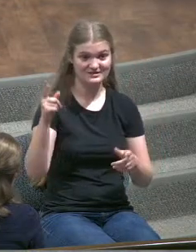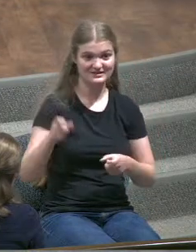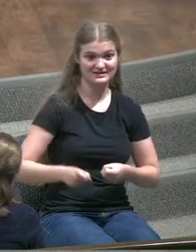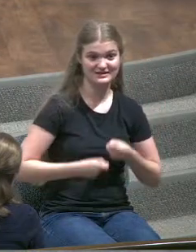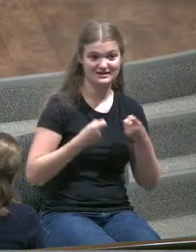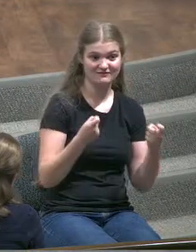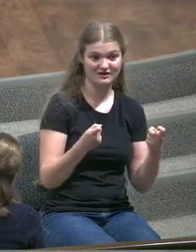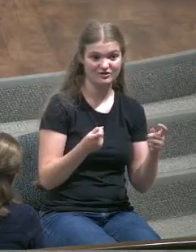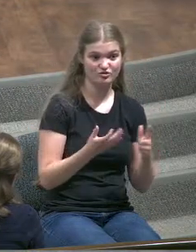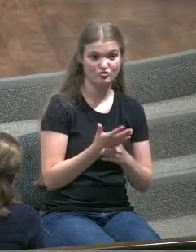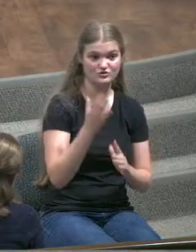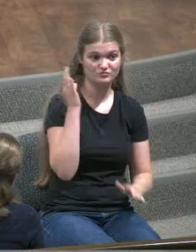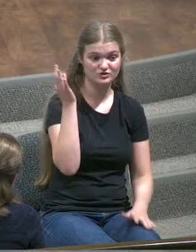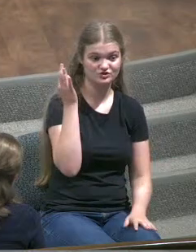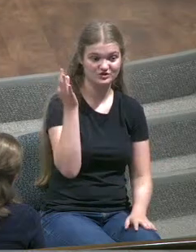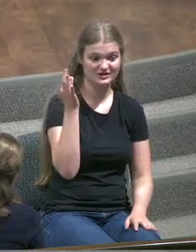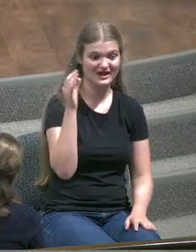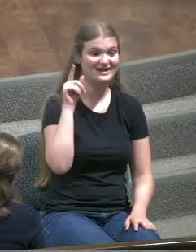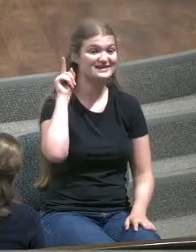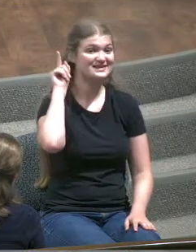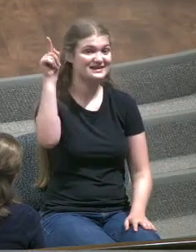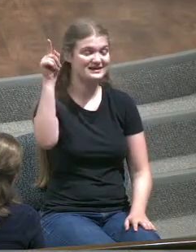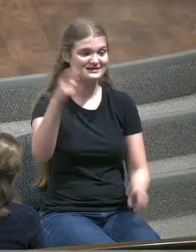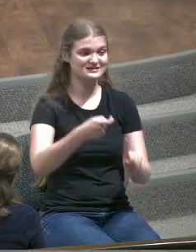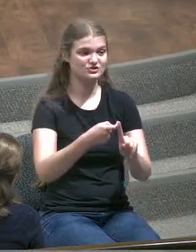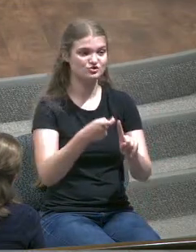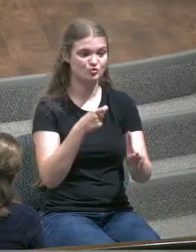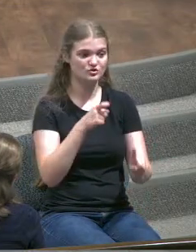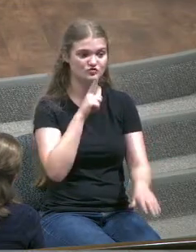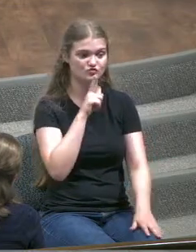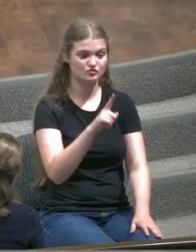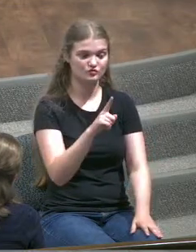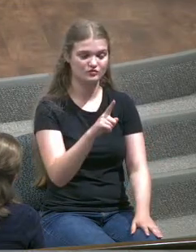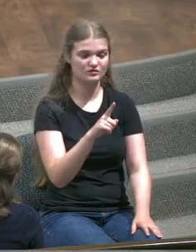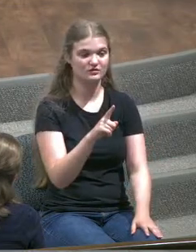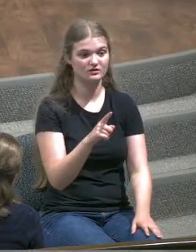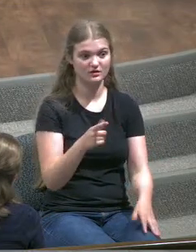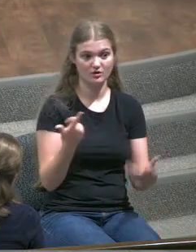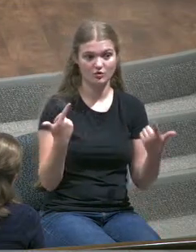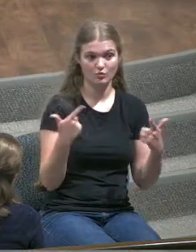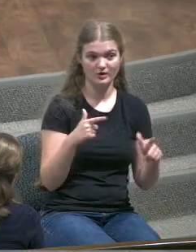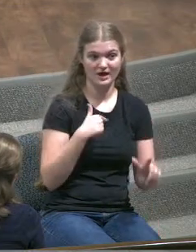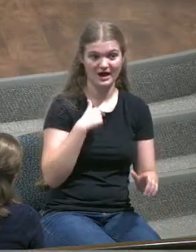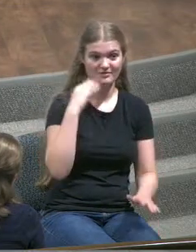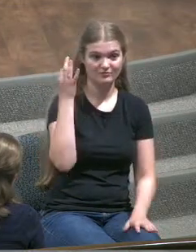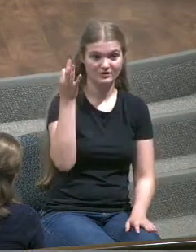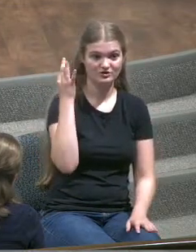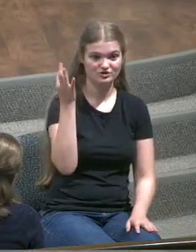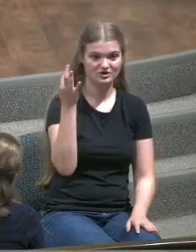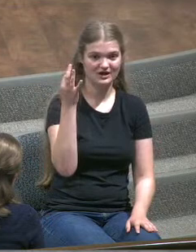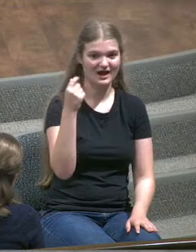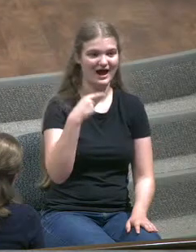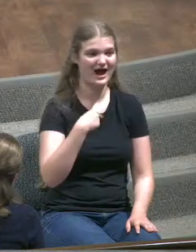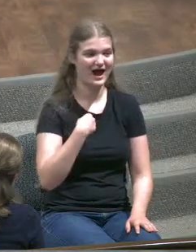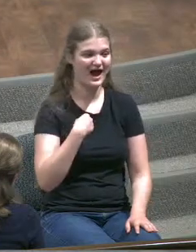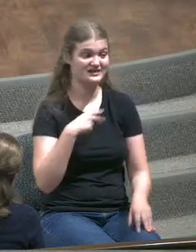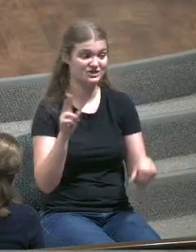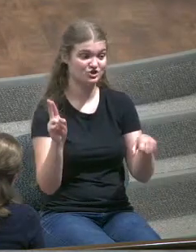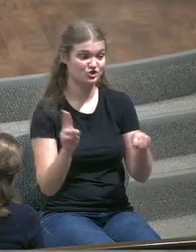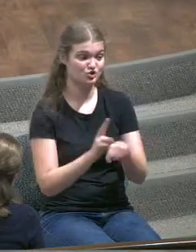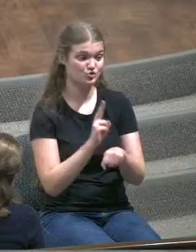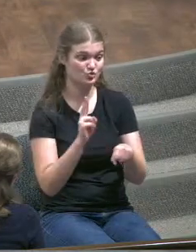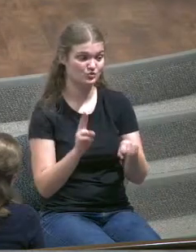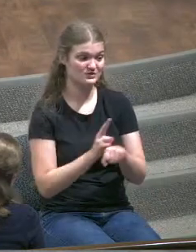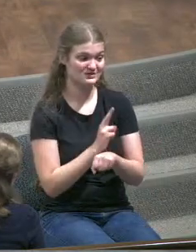through his preaching, he is the source of it. You know, when I get up and preach, I am drawing from the